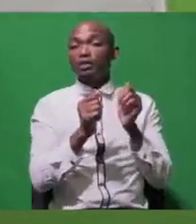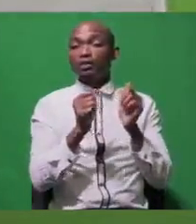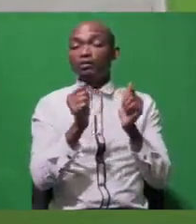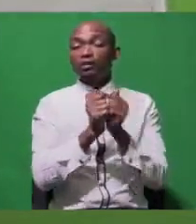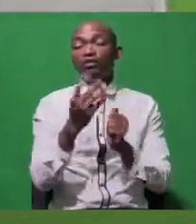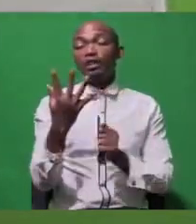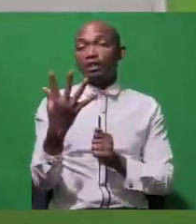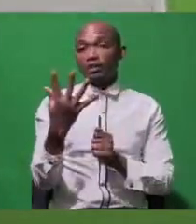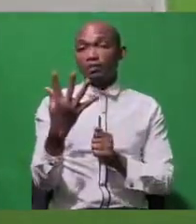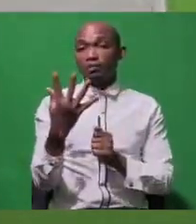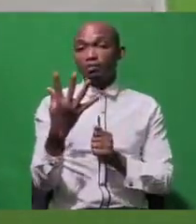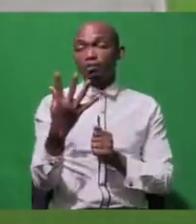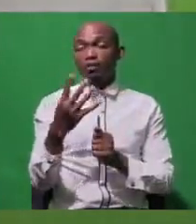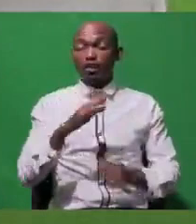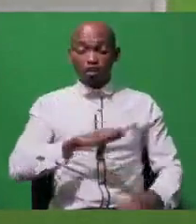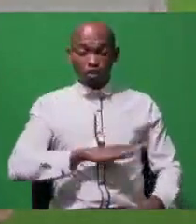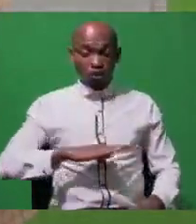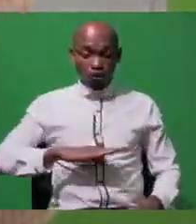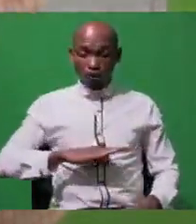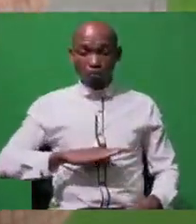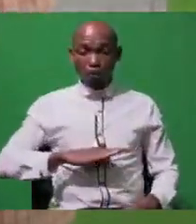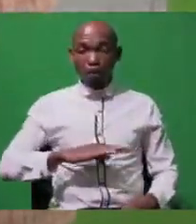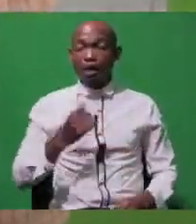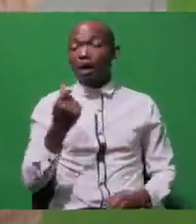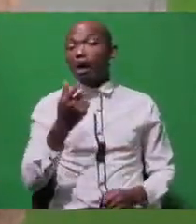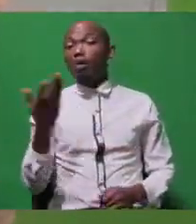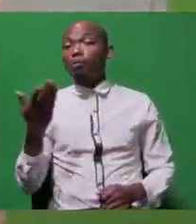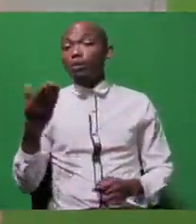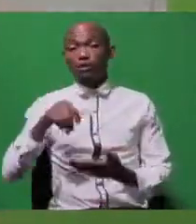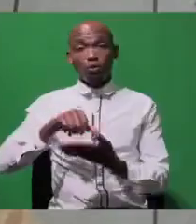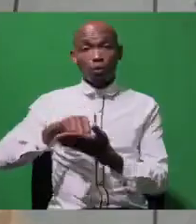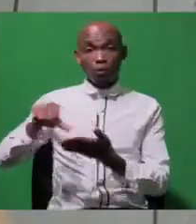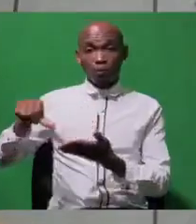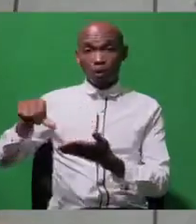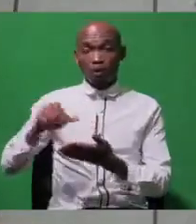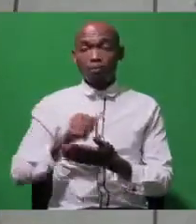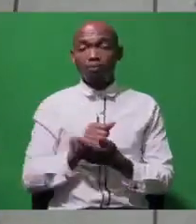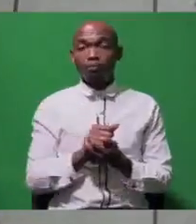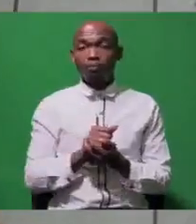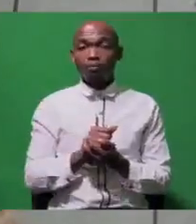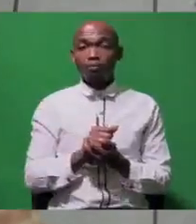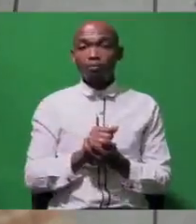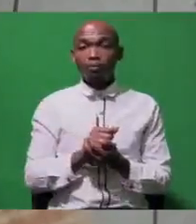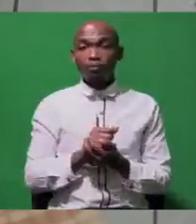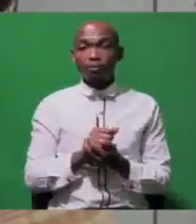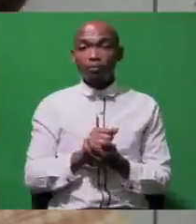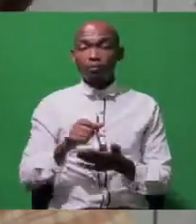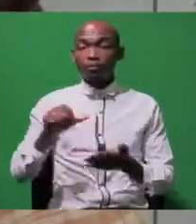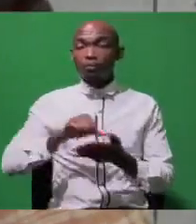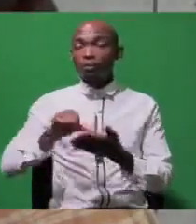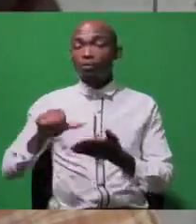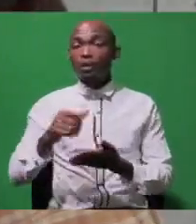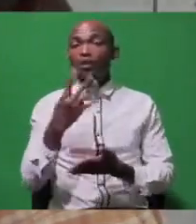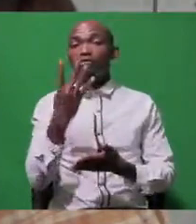November. How much will pay? Will pay 4,000